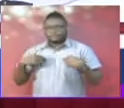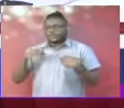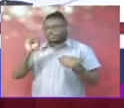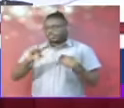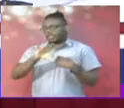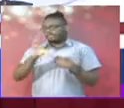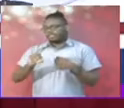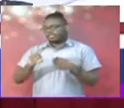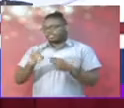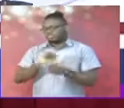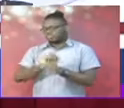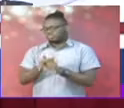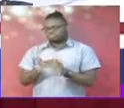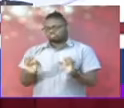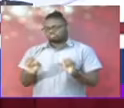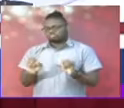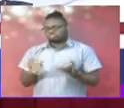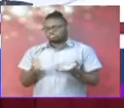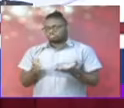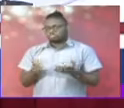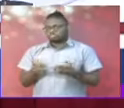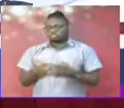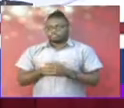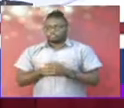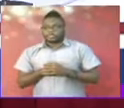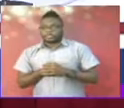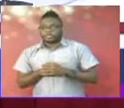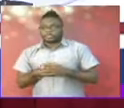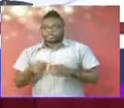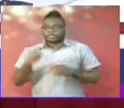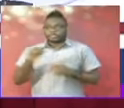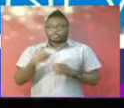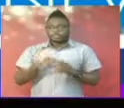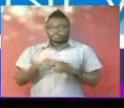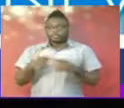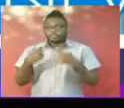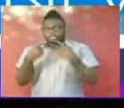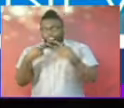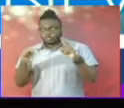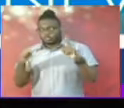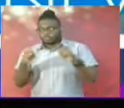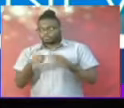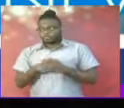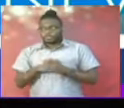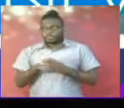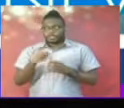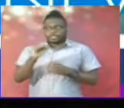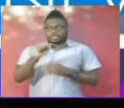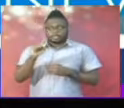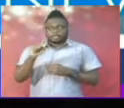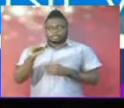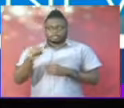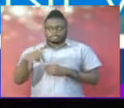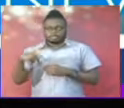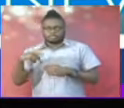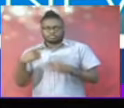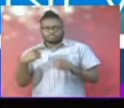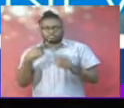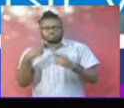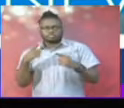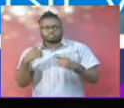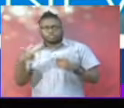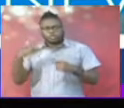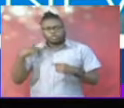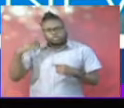Good morning. Prior Harry, azpnews.com. My first question, I wanted to find out, Trinidad and Tobago has one of